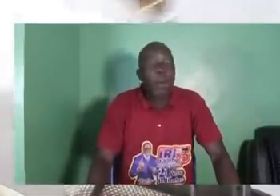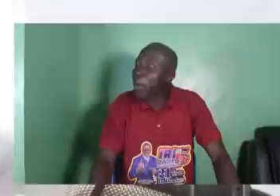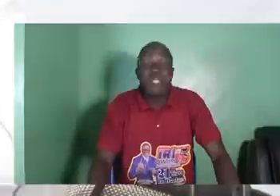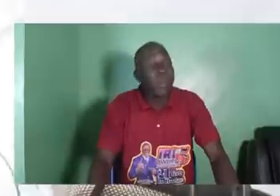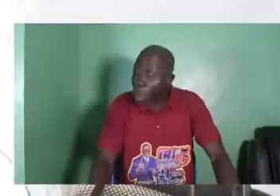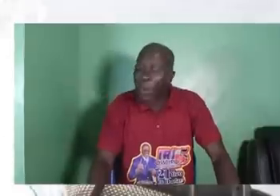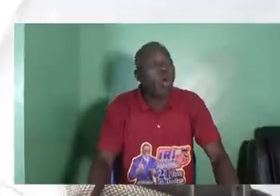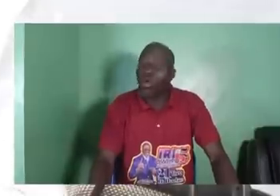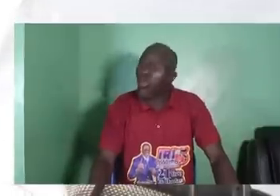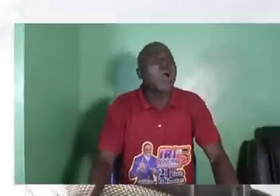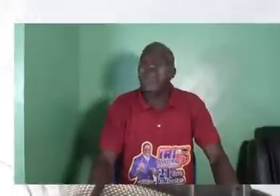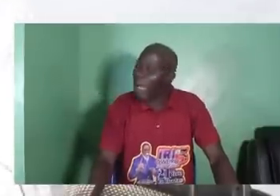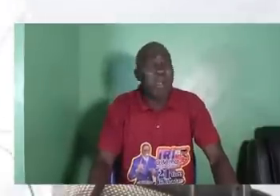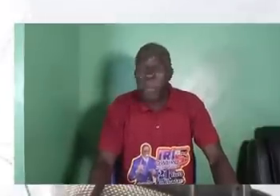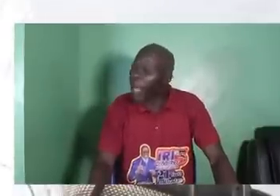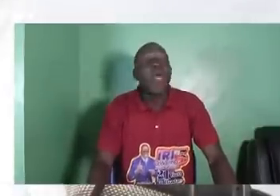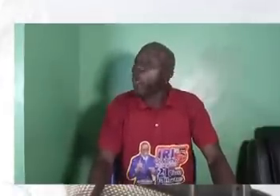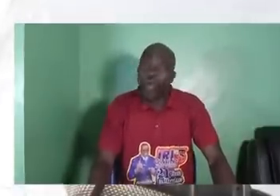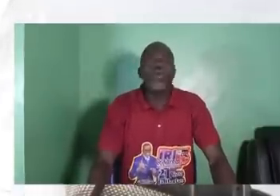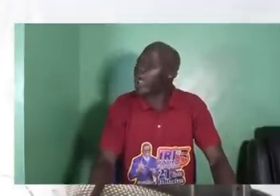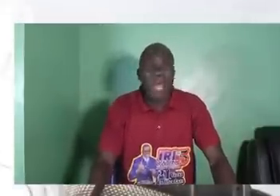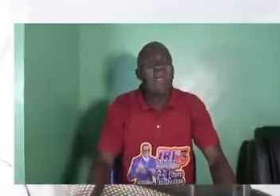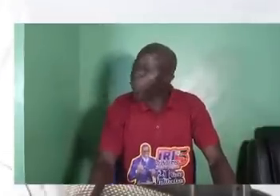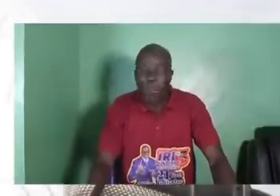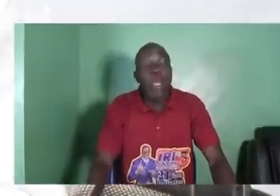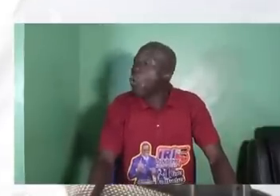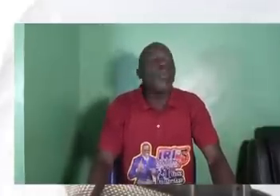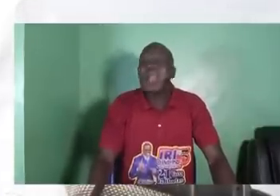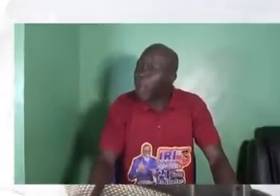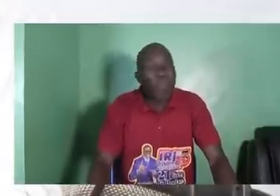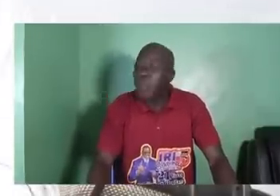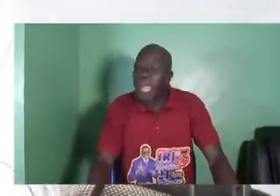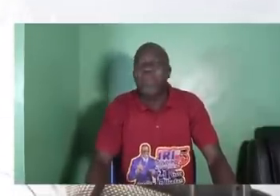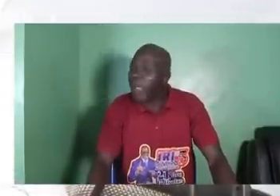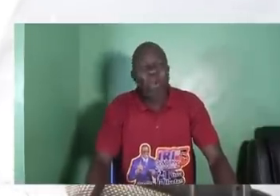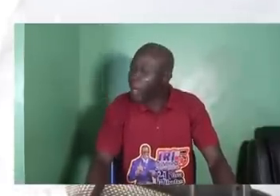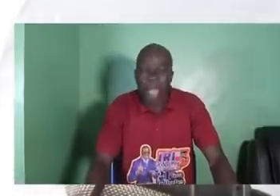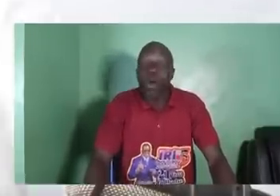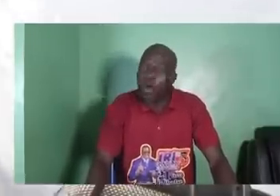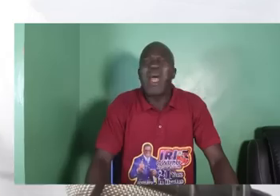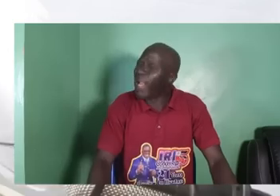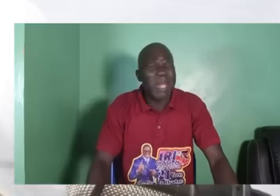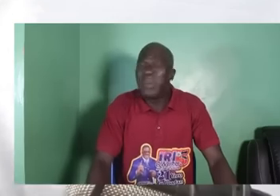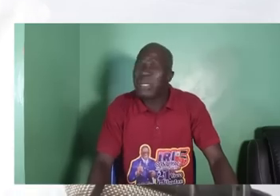o wala ro ba se baba o lana fun mi lana fun mi lana fun mi